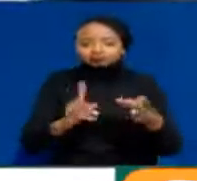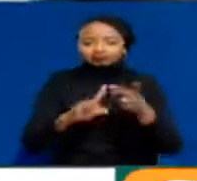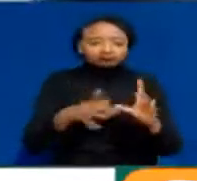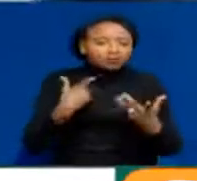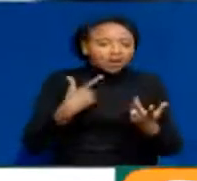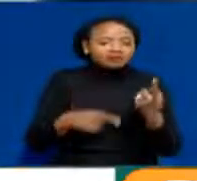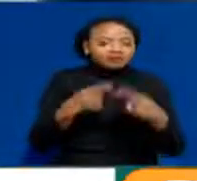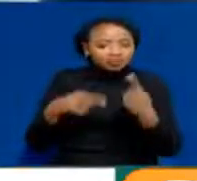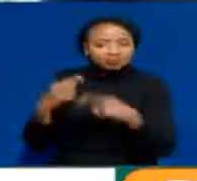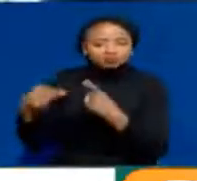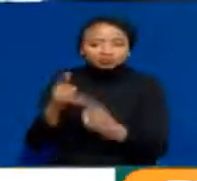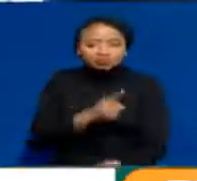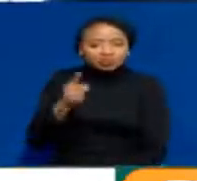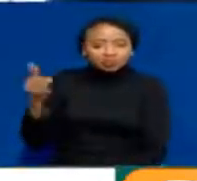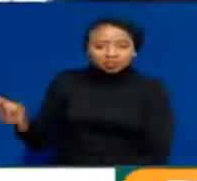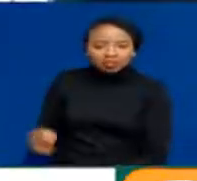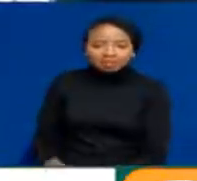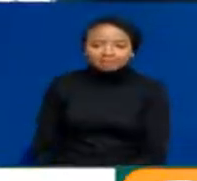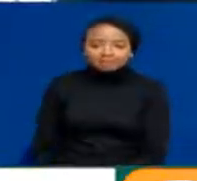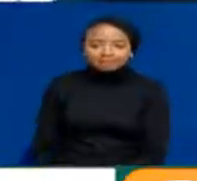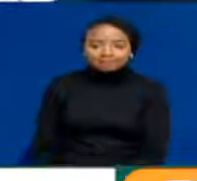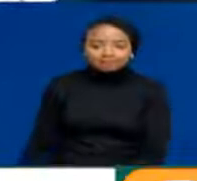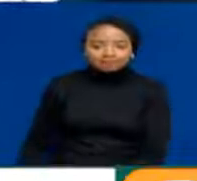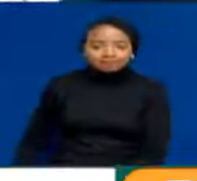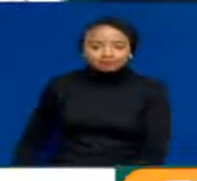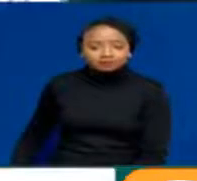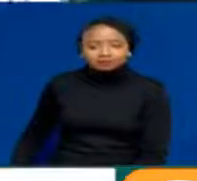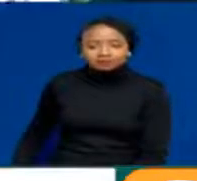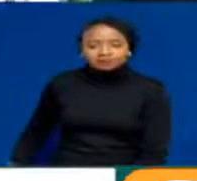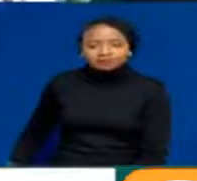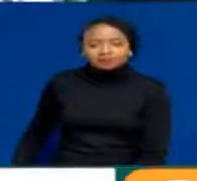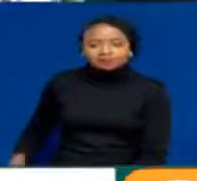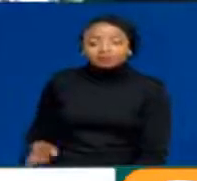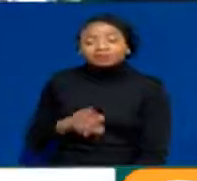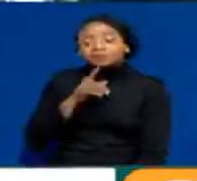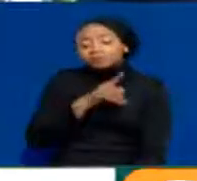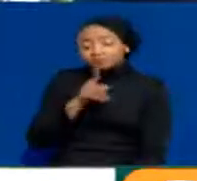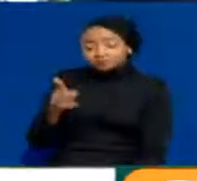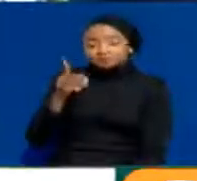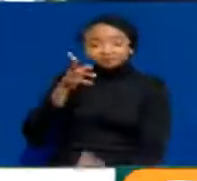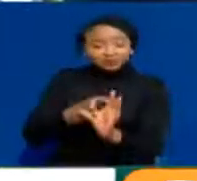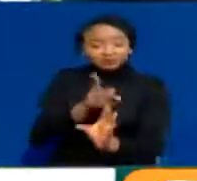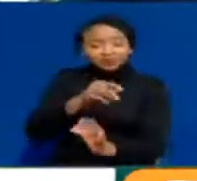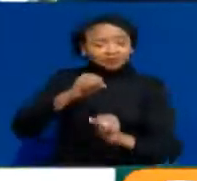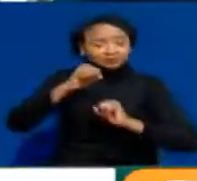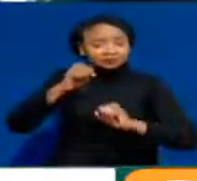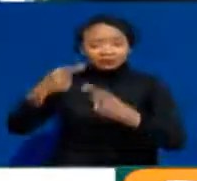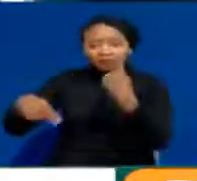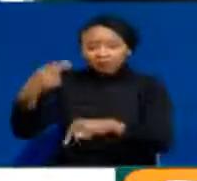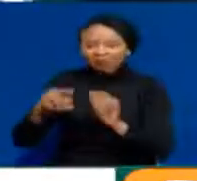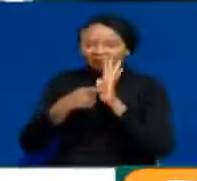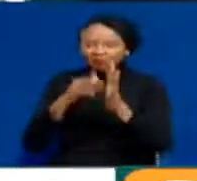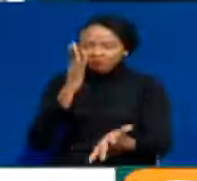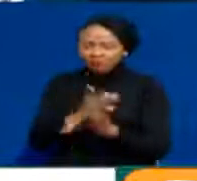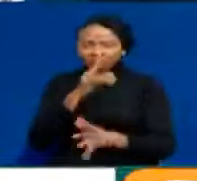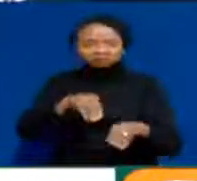doing World Cup qualifiers. The fact that the referees are doing that, it shows that they are competent and they are good